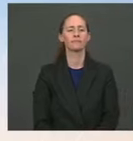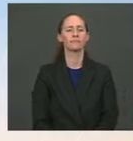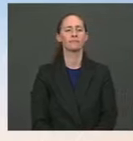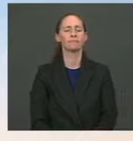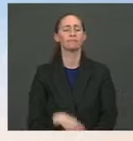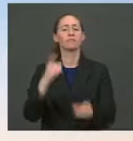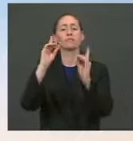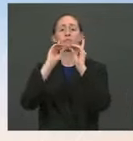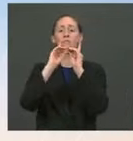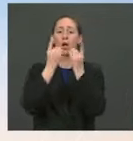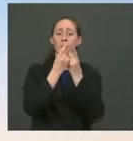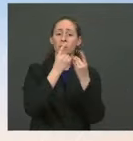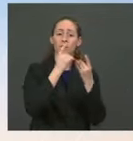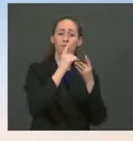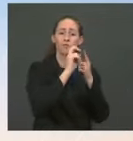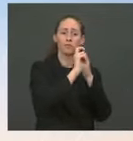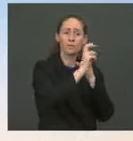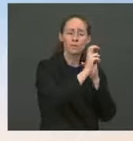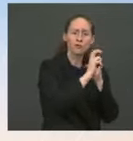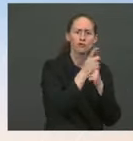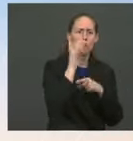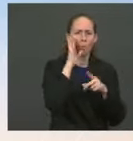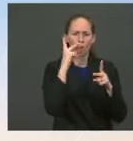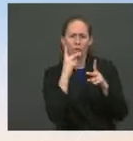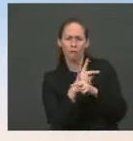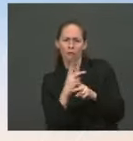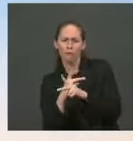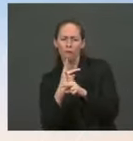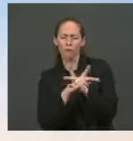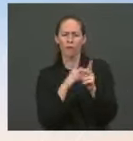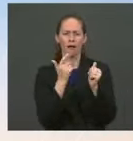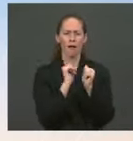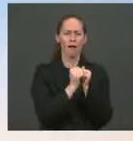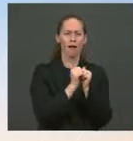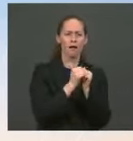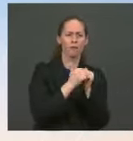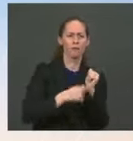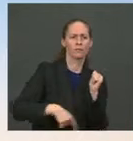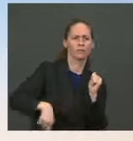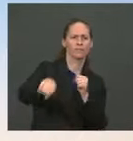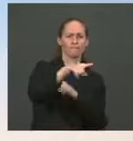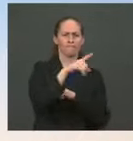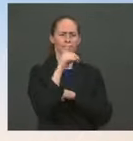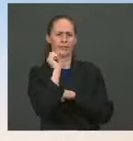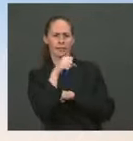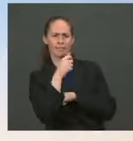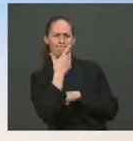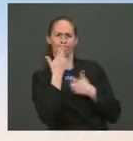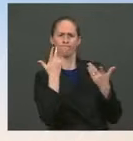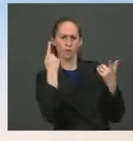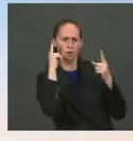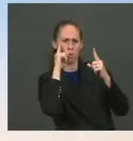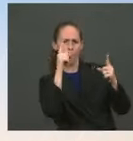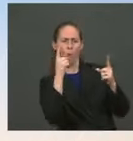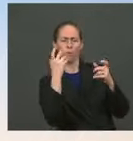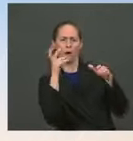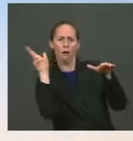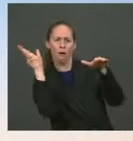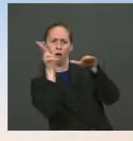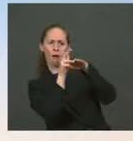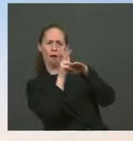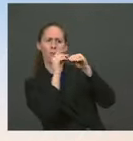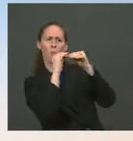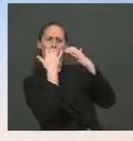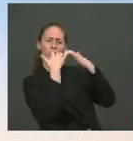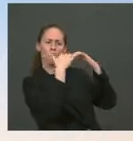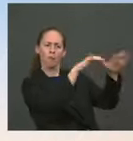Transportation on how this will improve our, we'll be in charge of how this improve our ports, rails, bridges, and our supply chain, right? That's kind